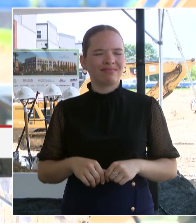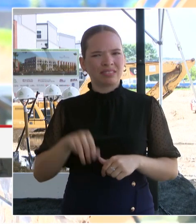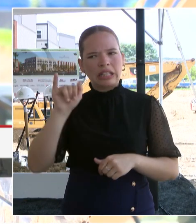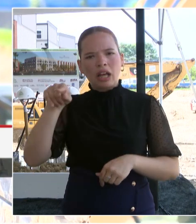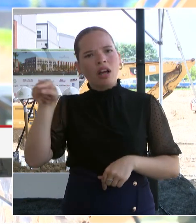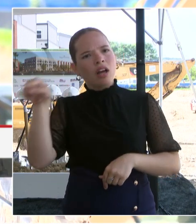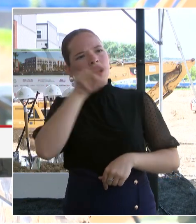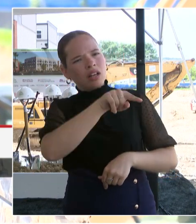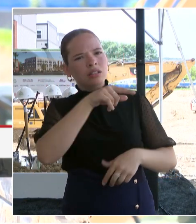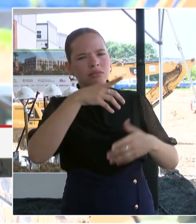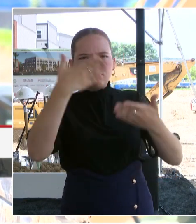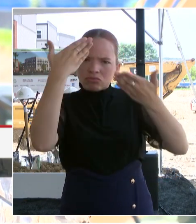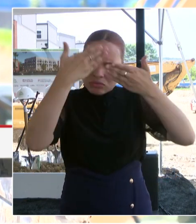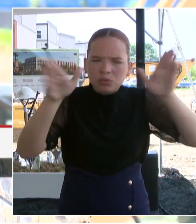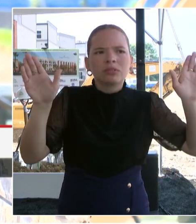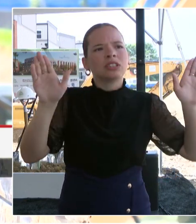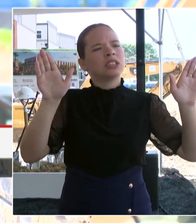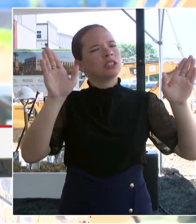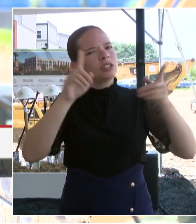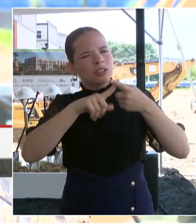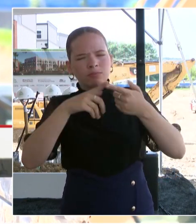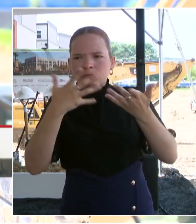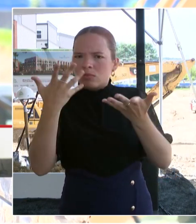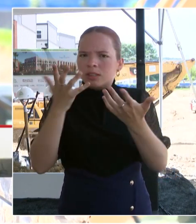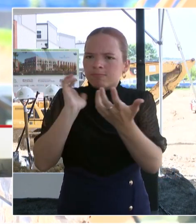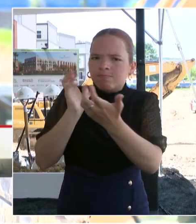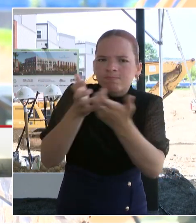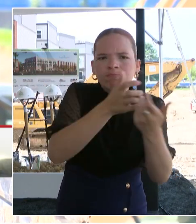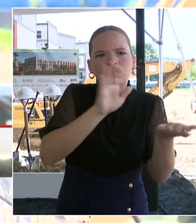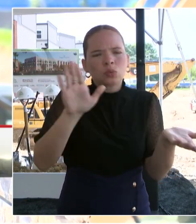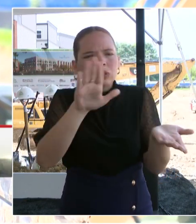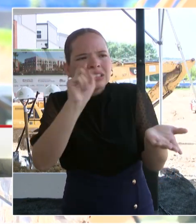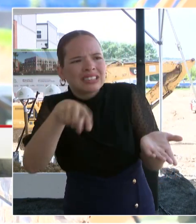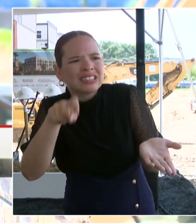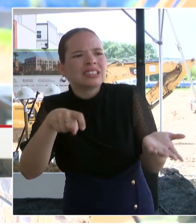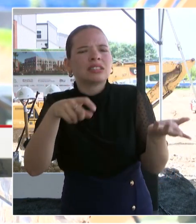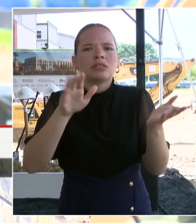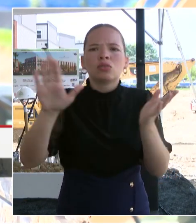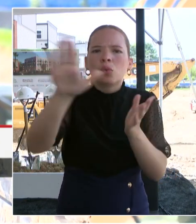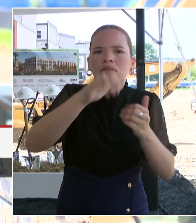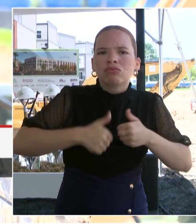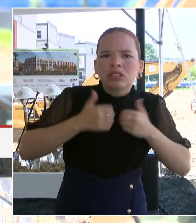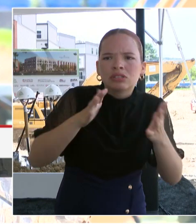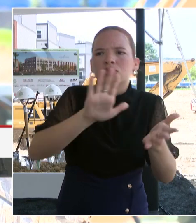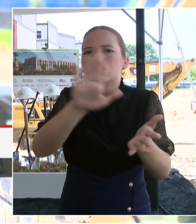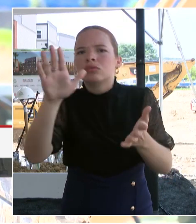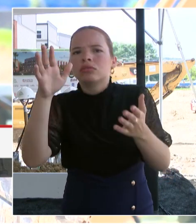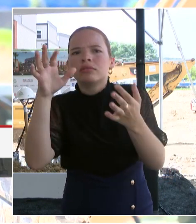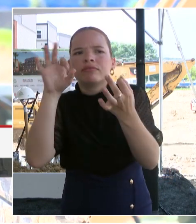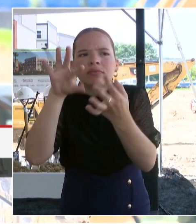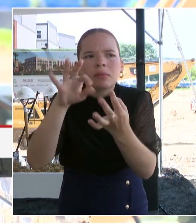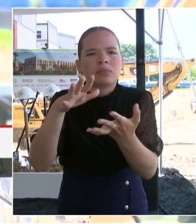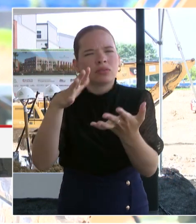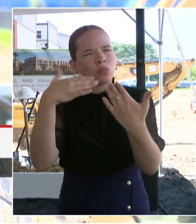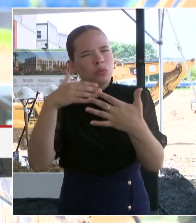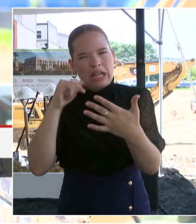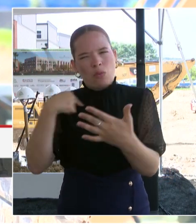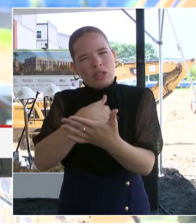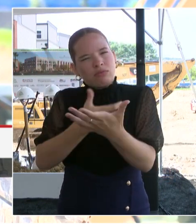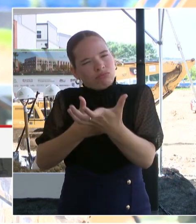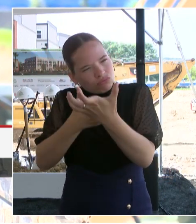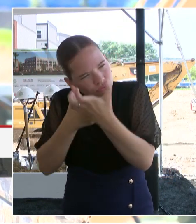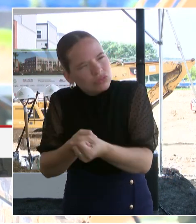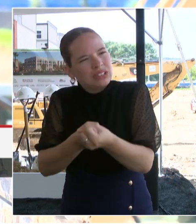really earned the community trust and helped get this project right, and they built trust over time by showing up and